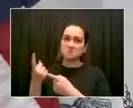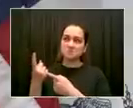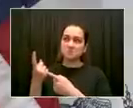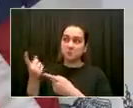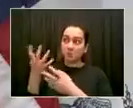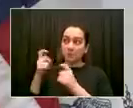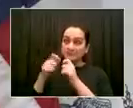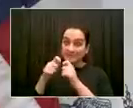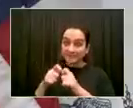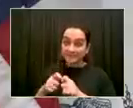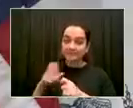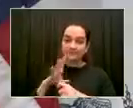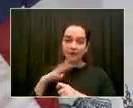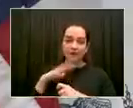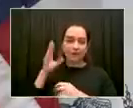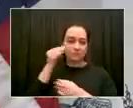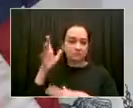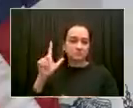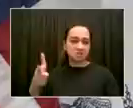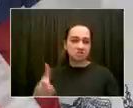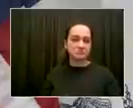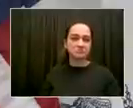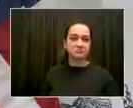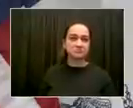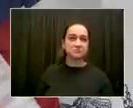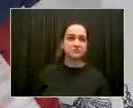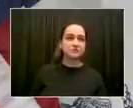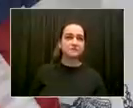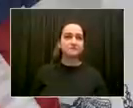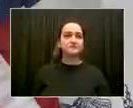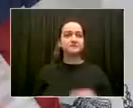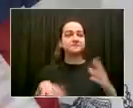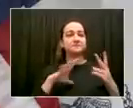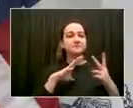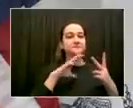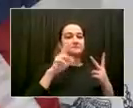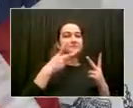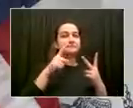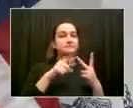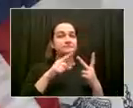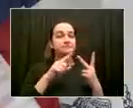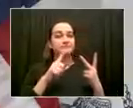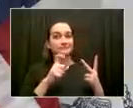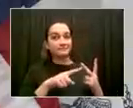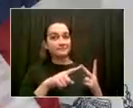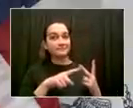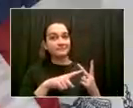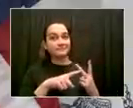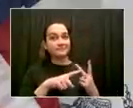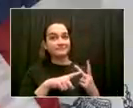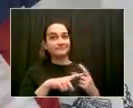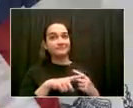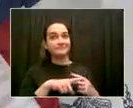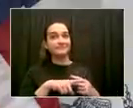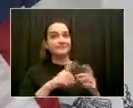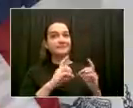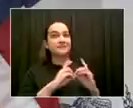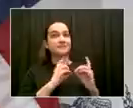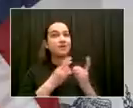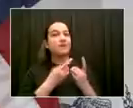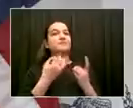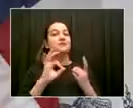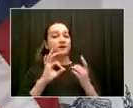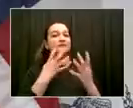was on a similar vein. The Department of Correction is defying the city's jail watchdog, the Board of Correction, by